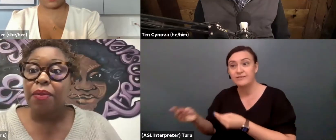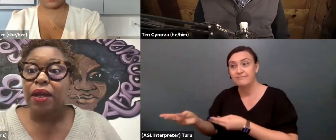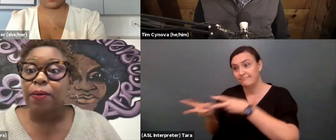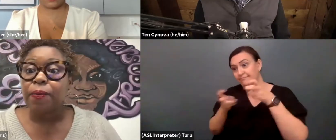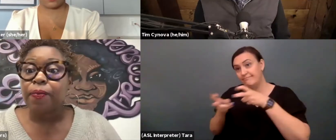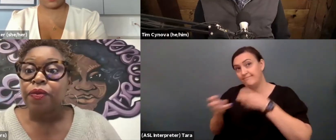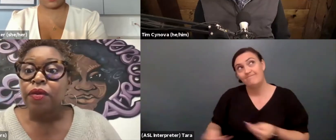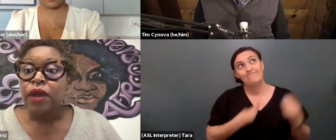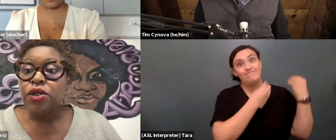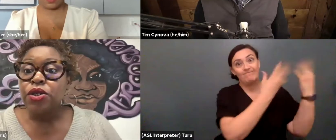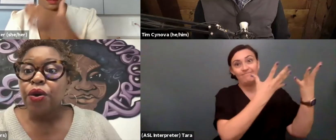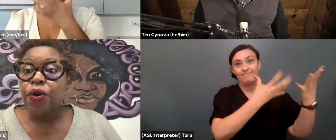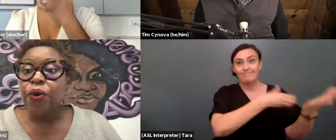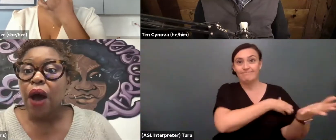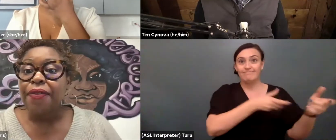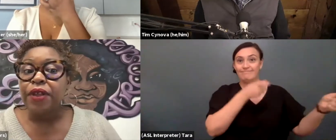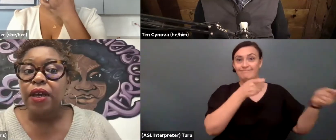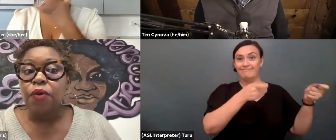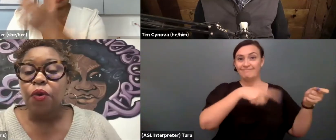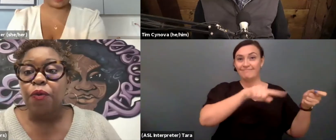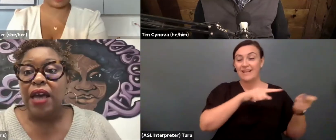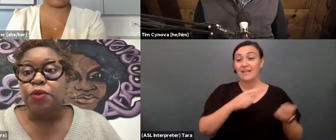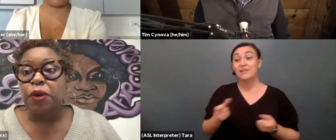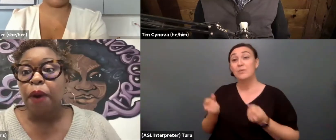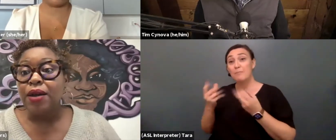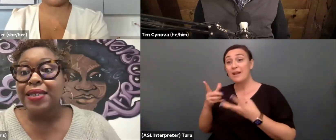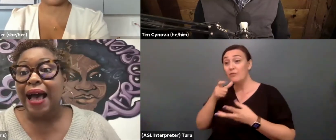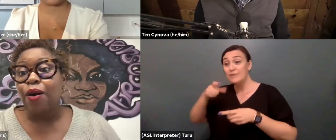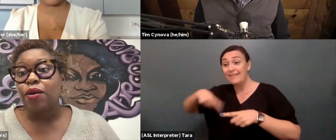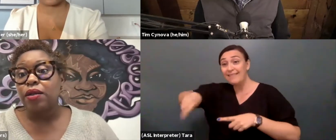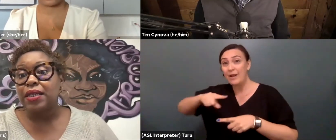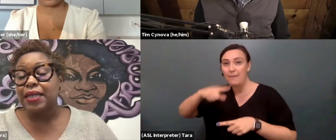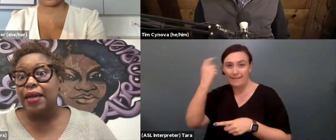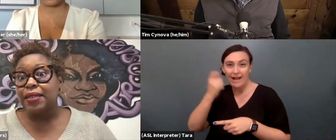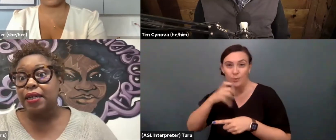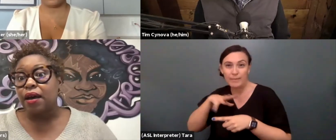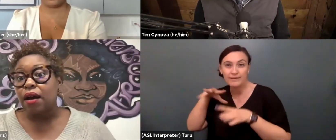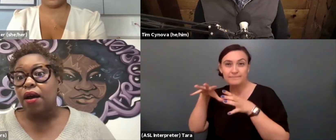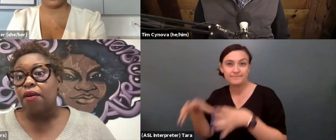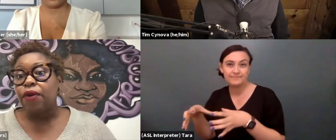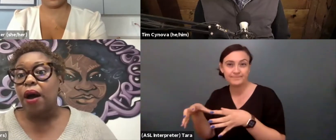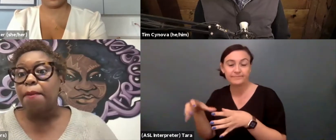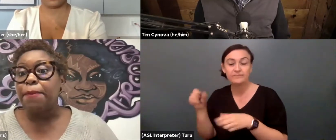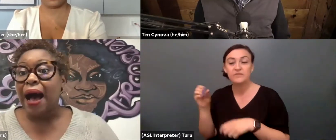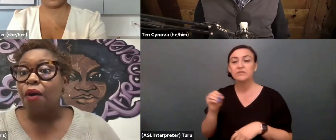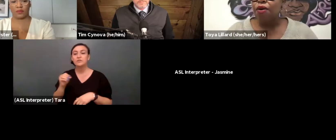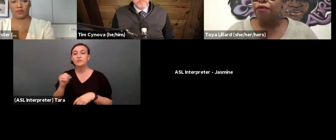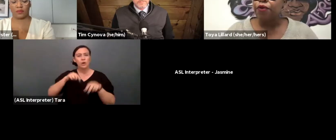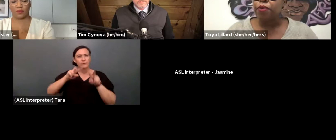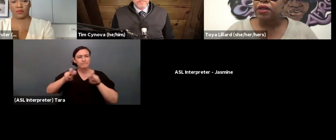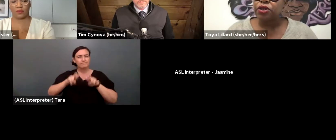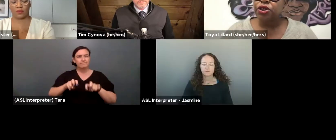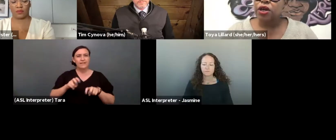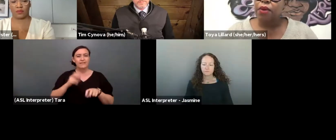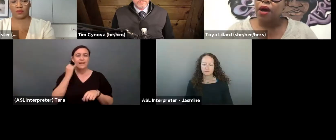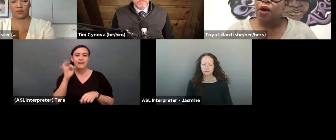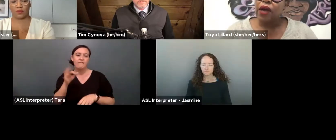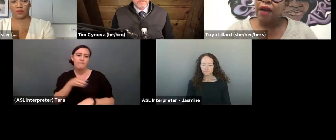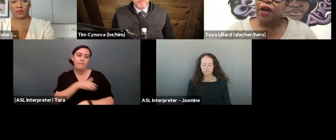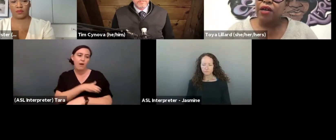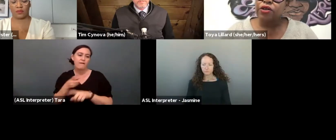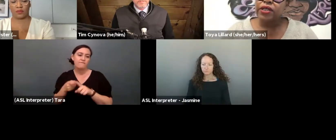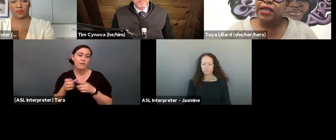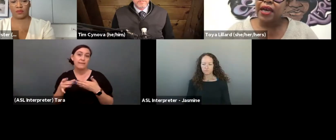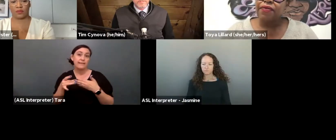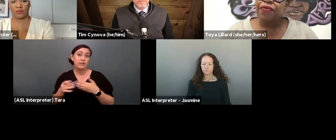Black women. So I think as we parse out this idea of power from leadership, we